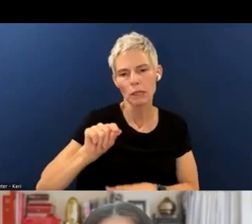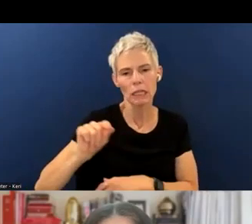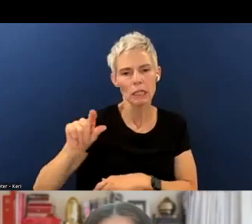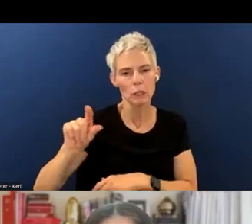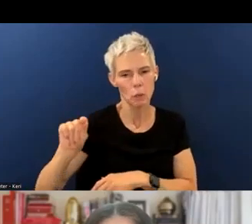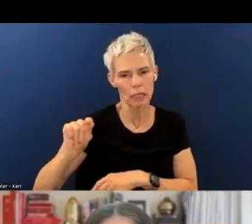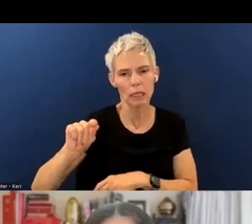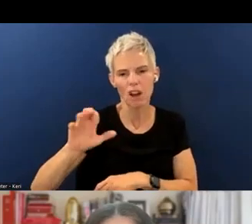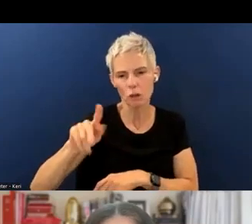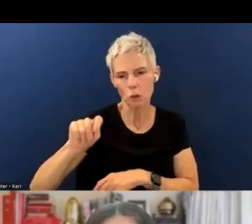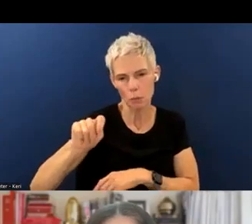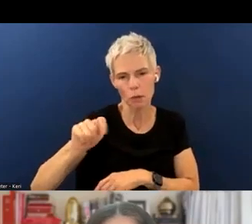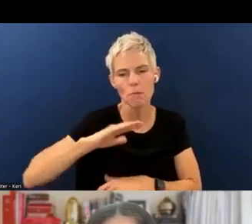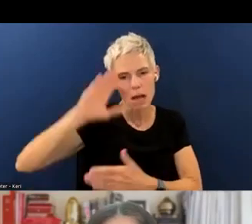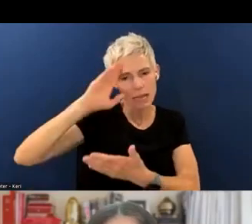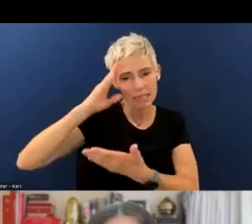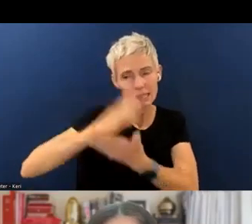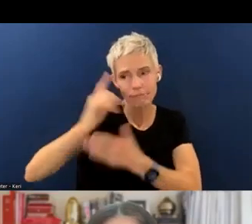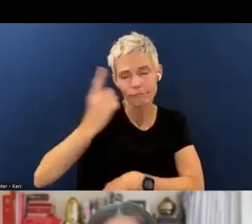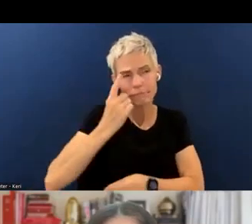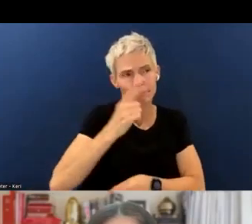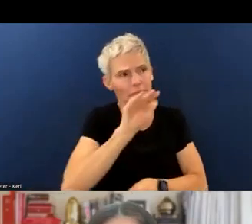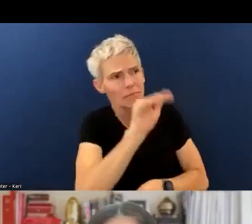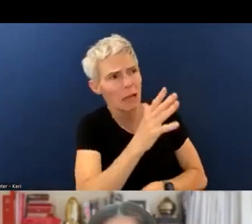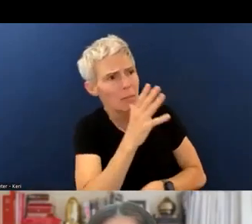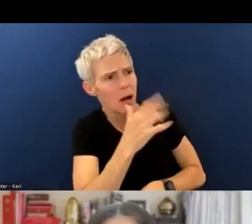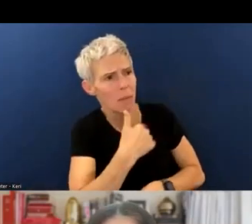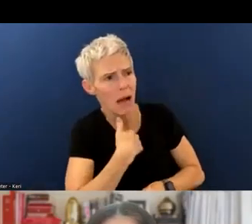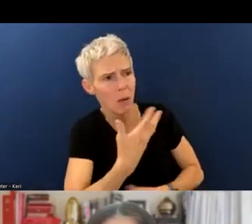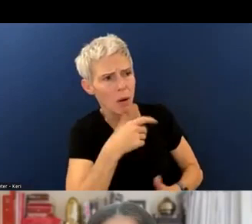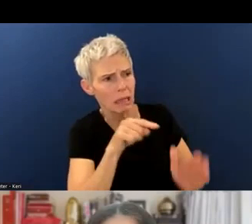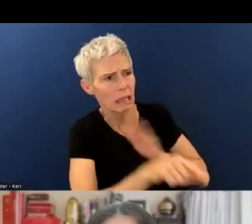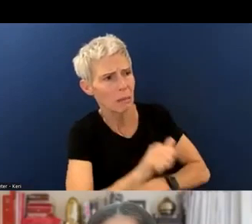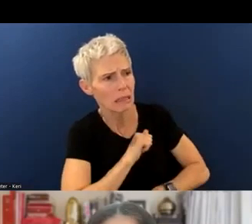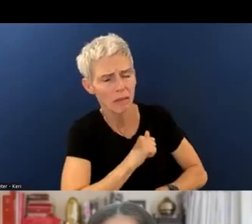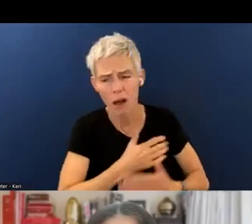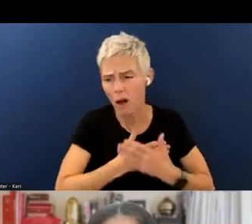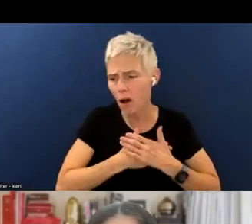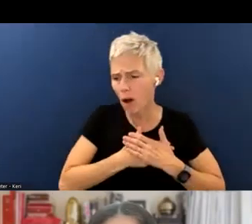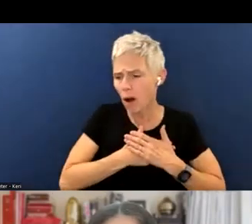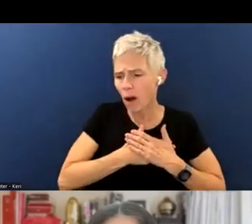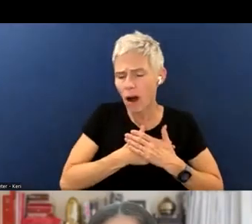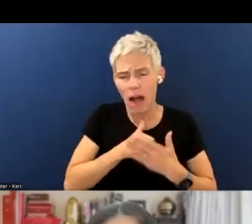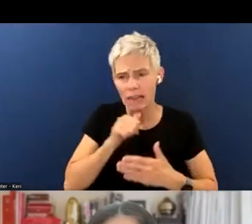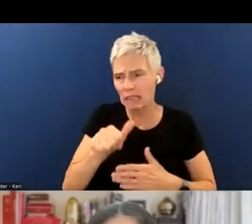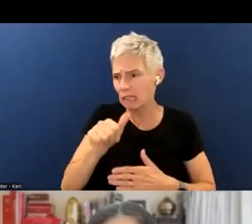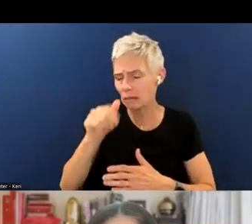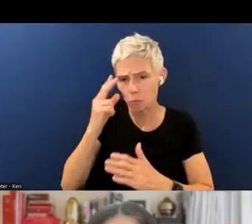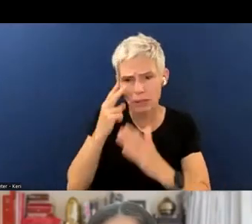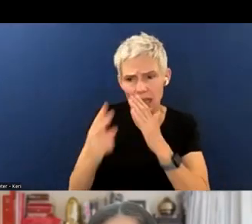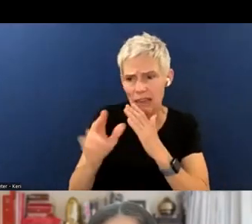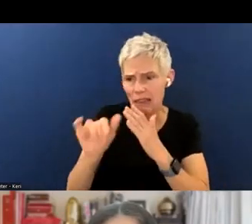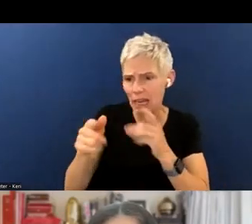told me that he wanted to kill himself. My heart broke. I didn't see it coming. I was an executive for a large